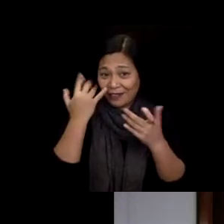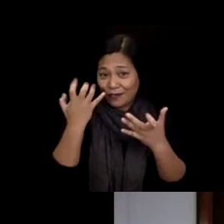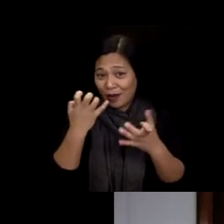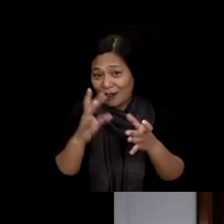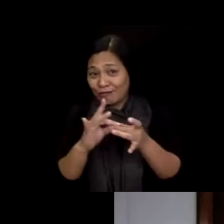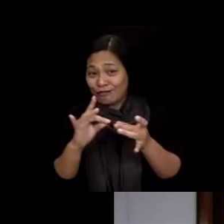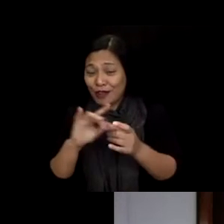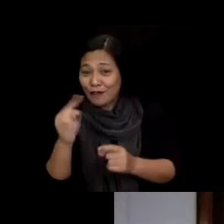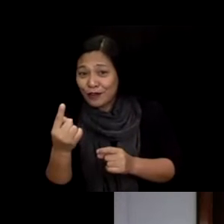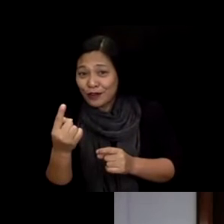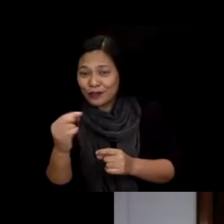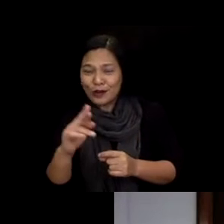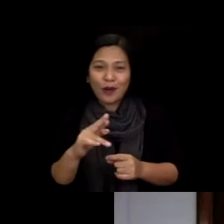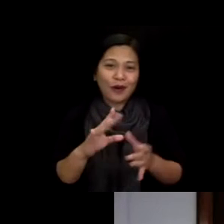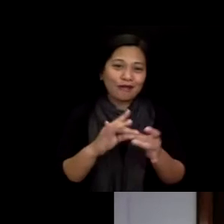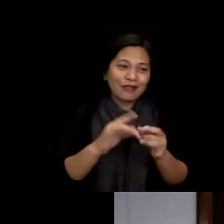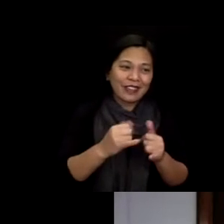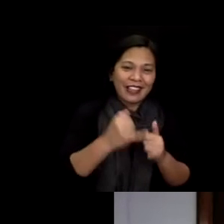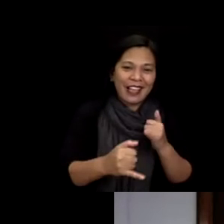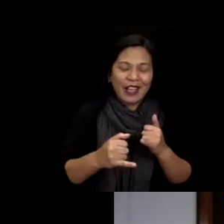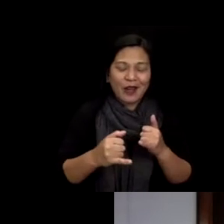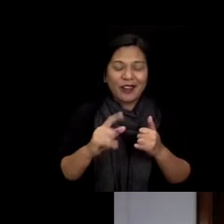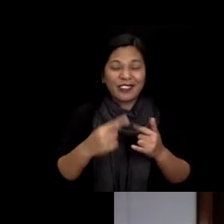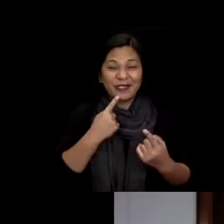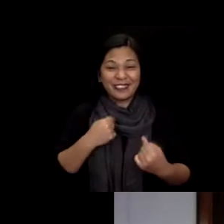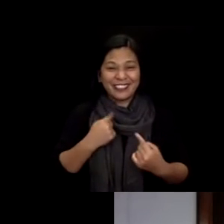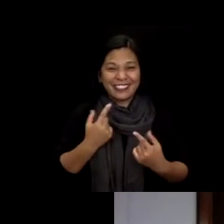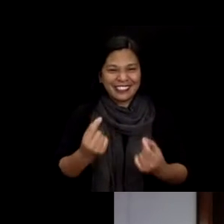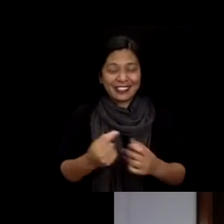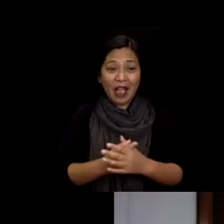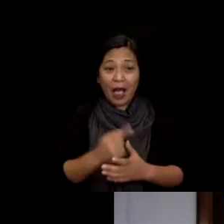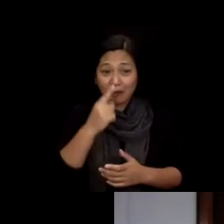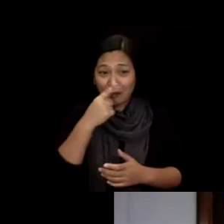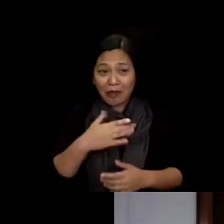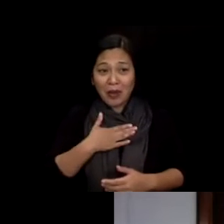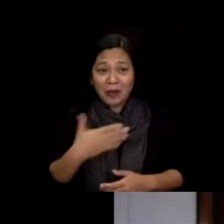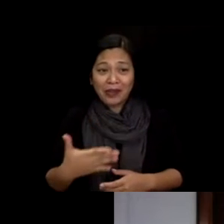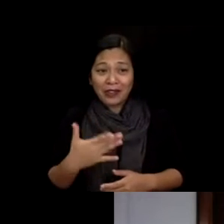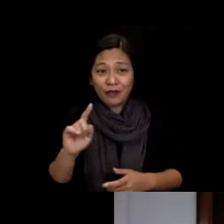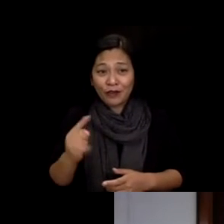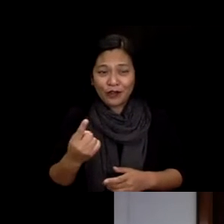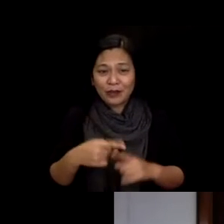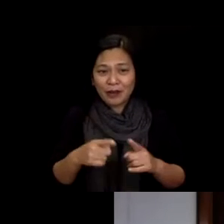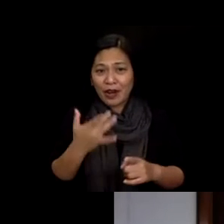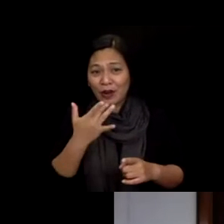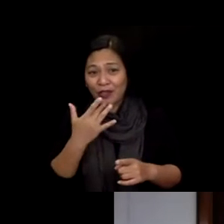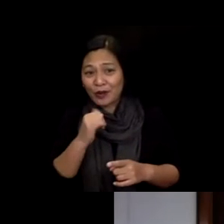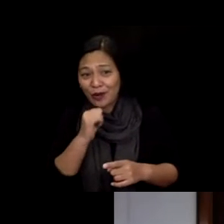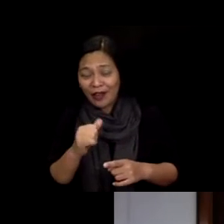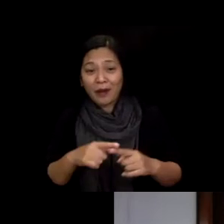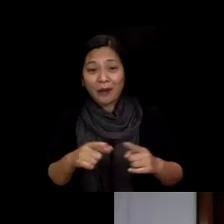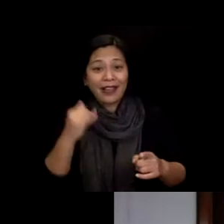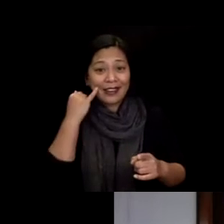last. You voluntold me. I mean, I'm willing to go first, but I'd rather not. But if